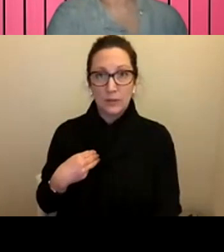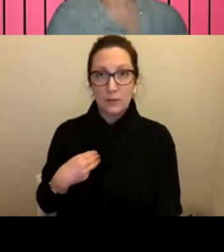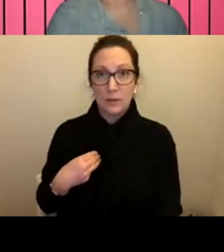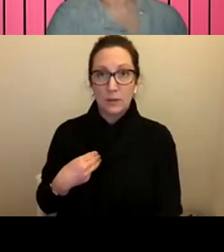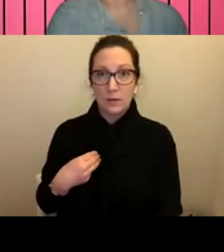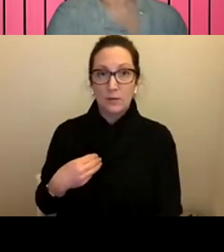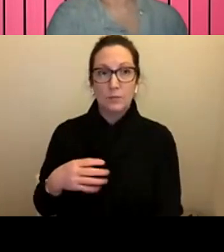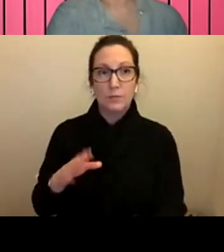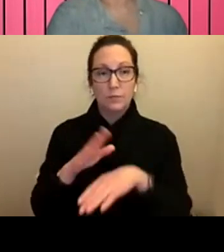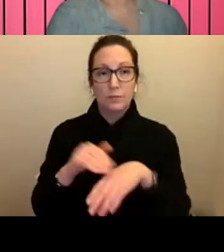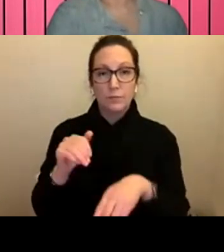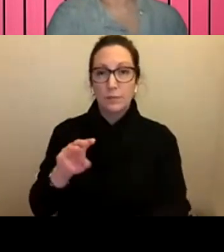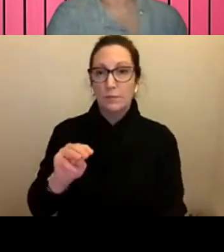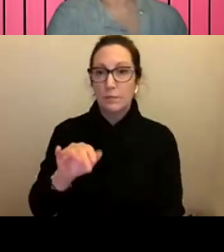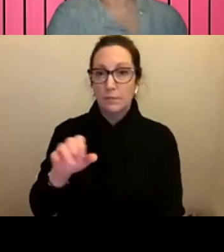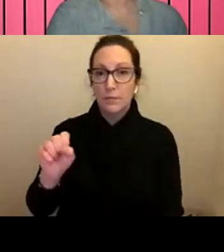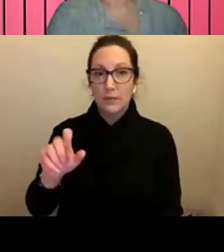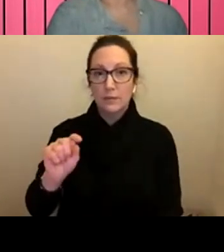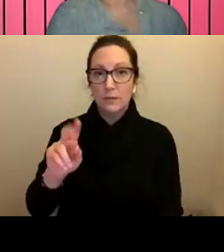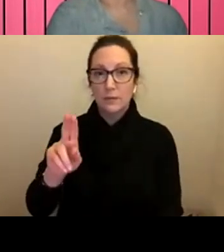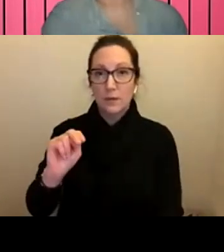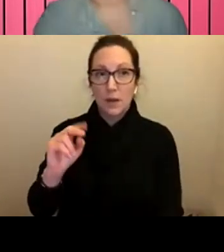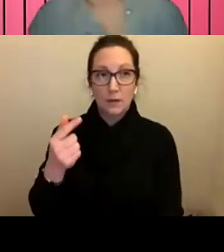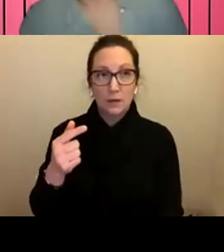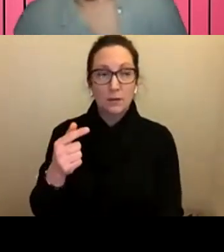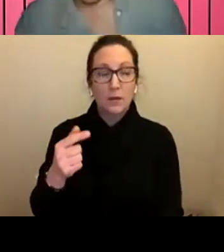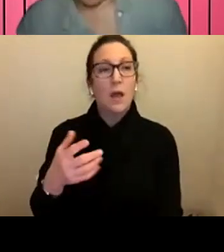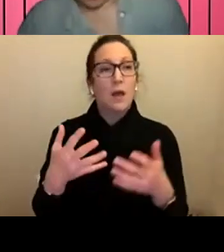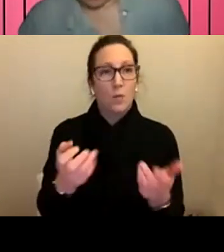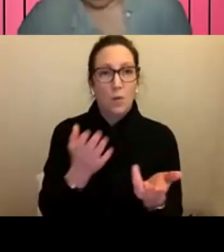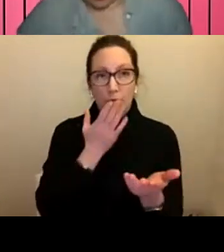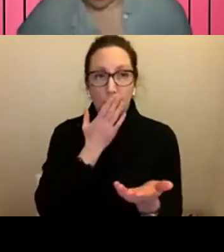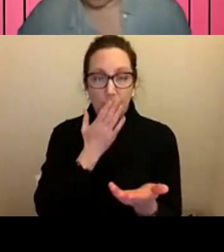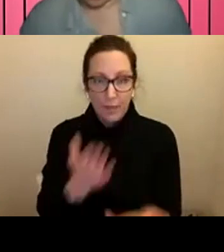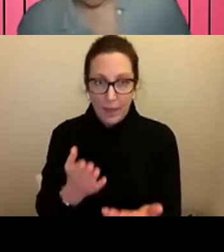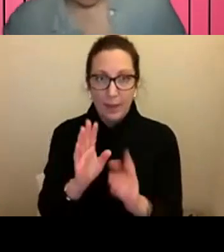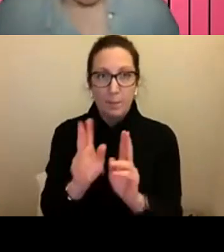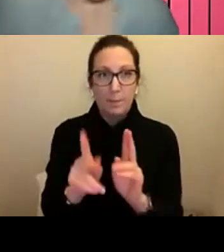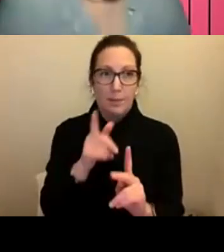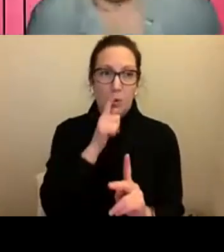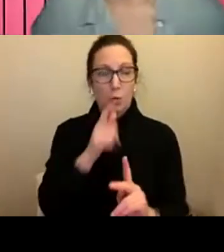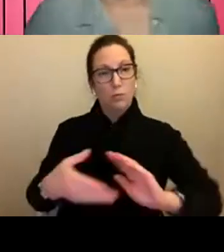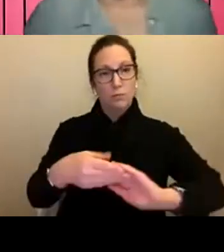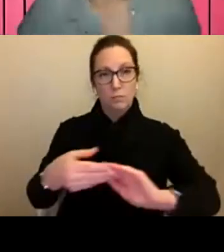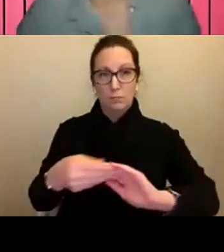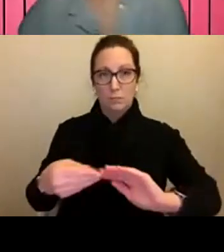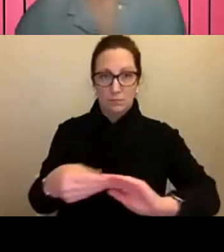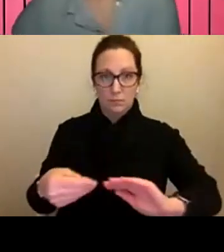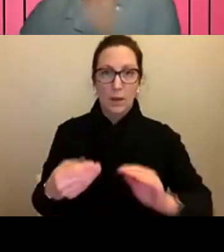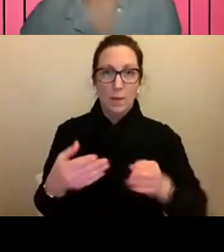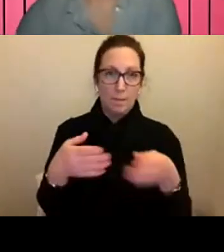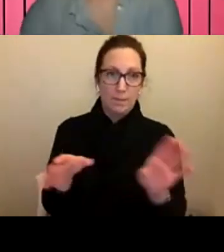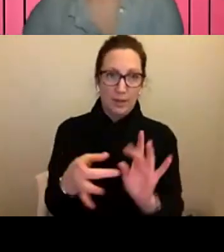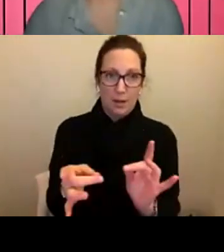Ms. Tung. Hi, I wanted to thank all the folks who provided public testimony, and